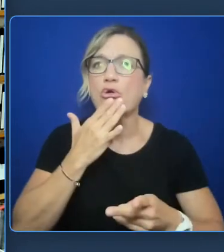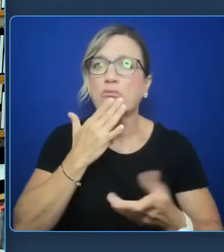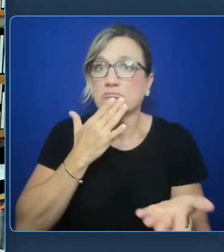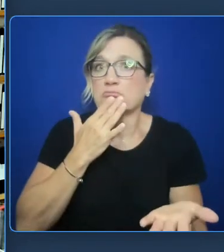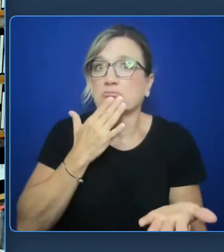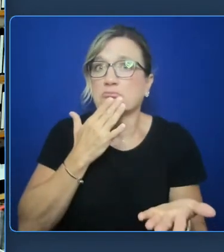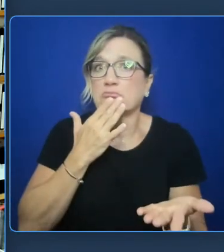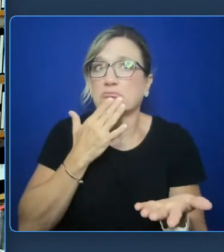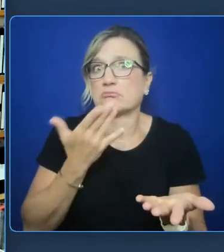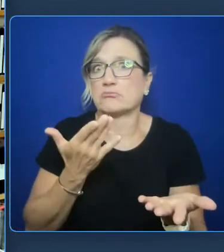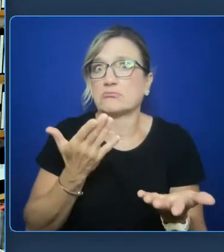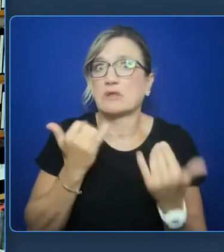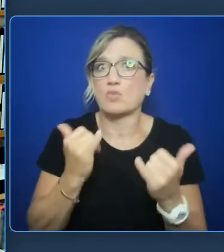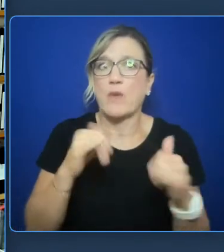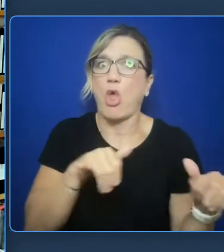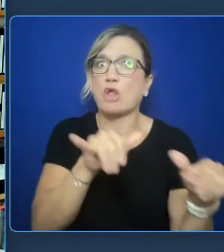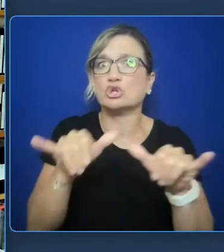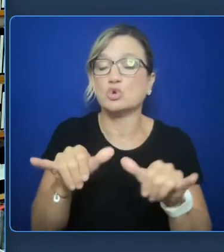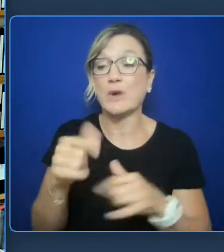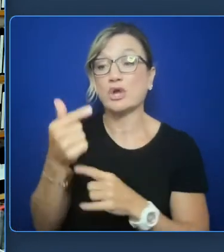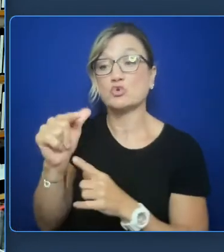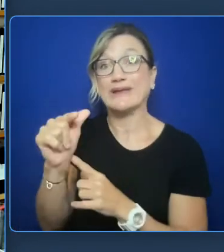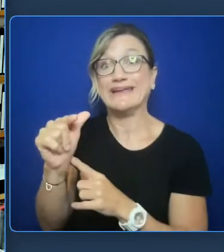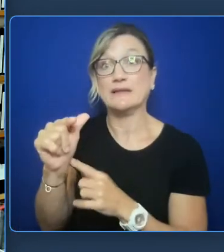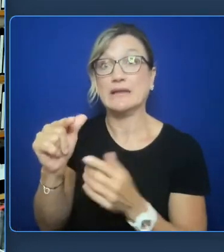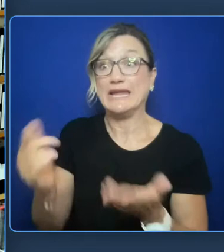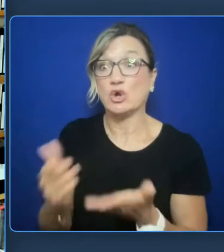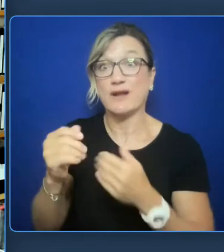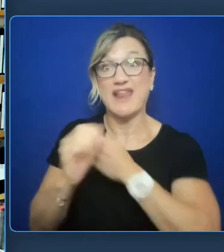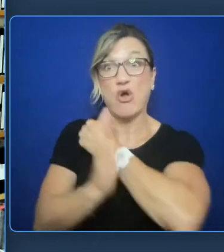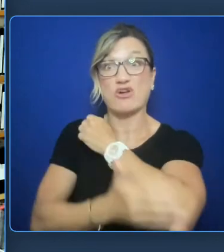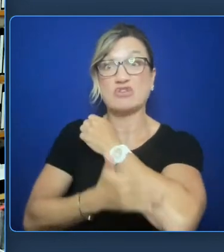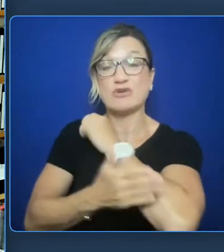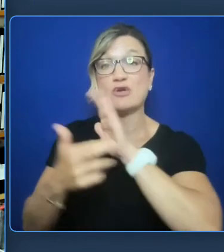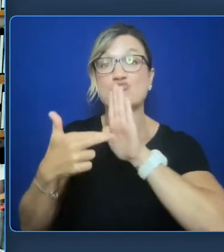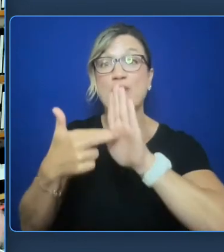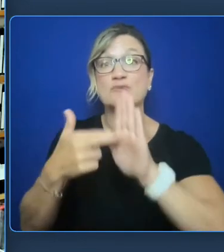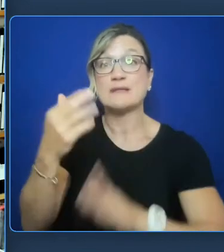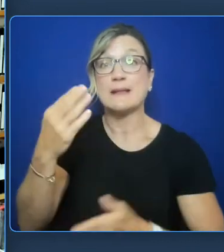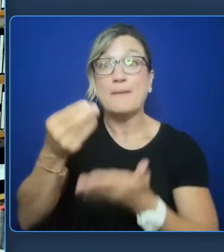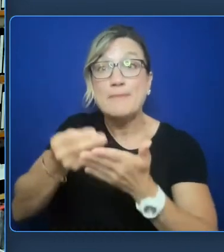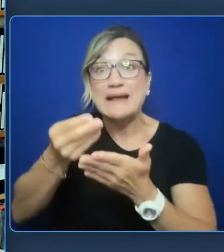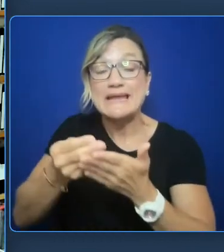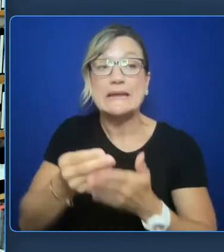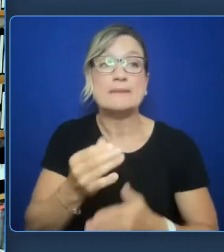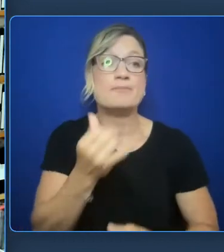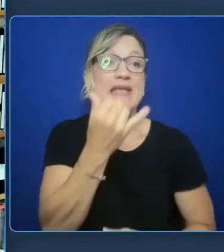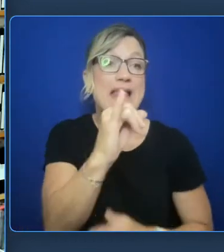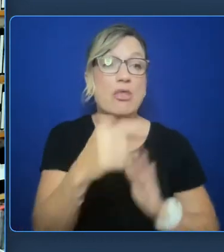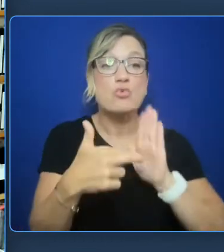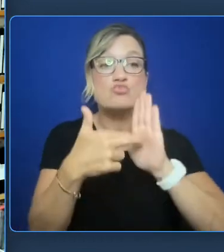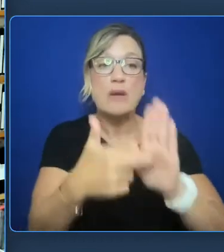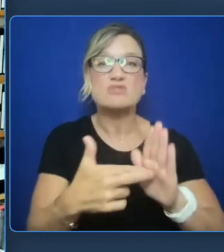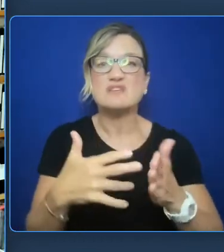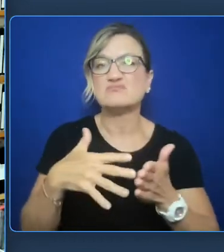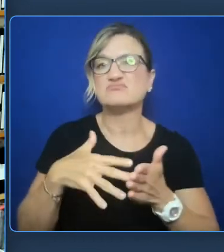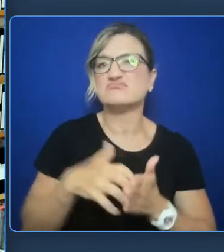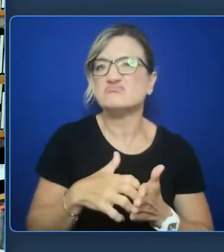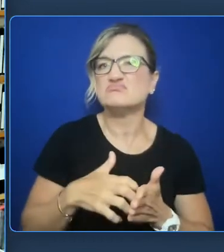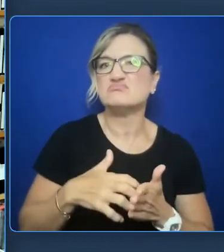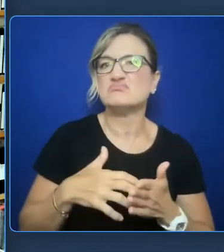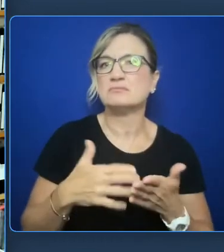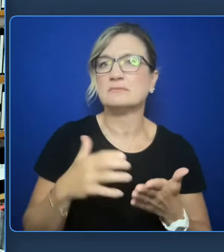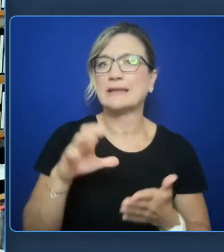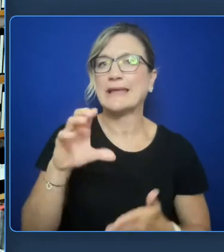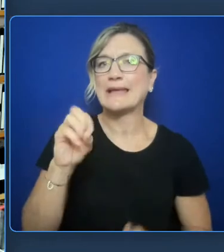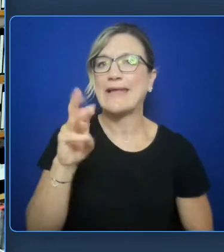we all do. In this country, green is money, right? Yellow is cowardice, et cetera, et cetera. A little bit later,